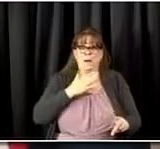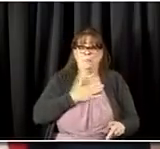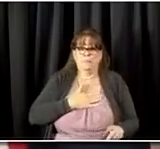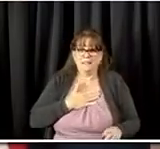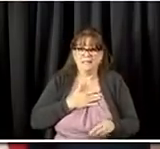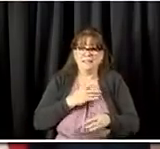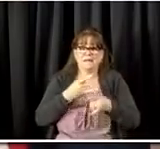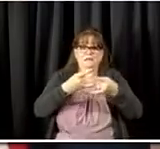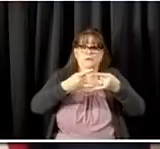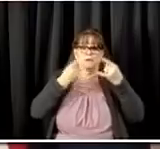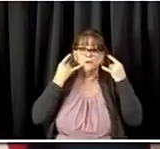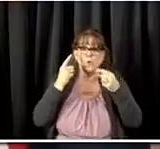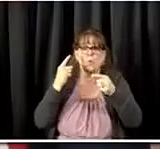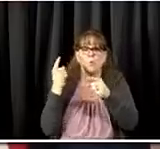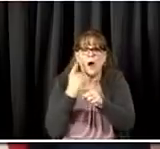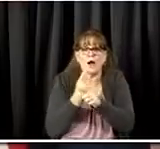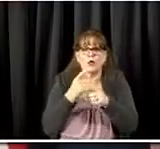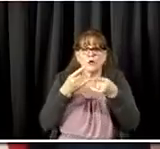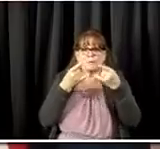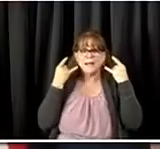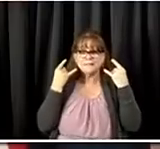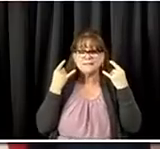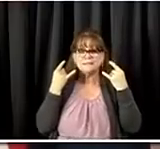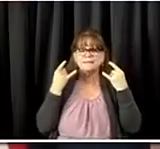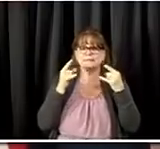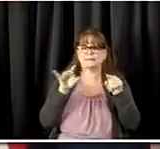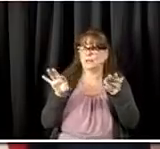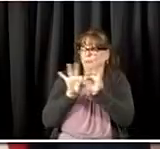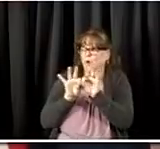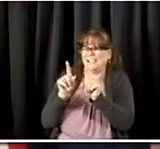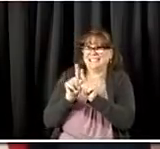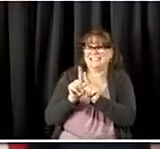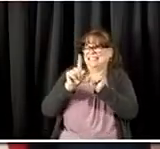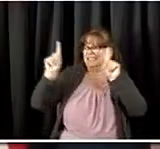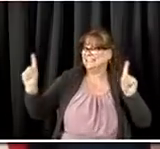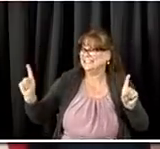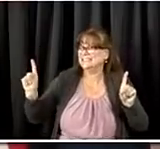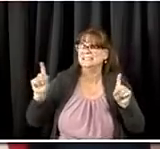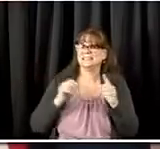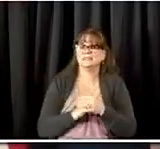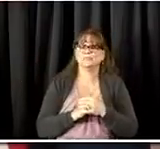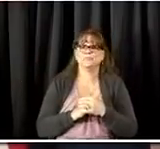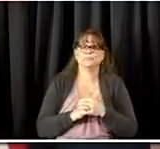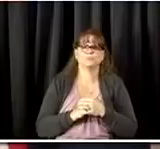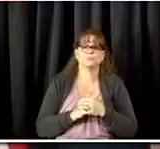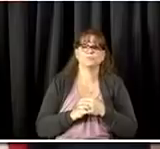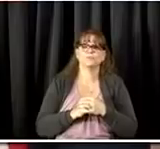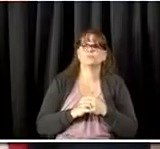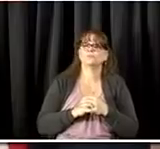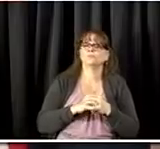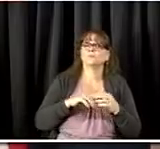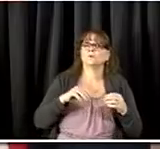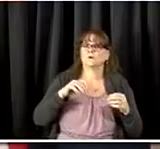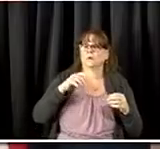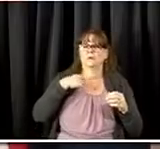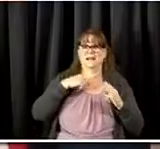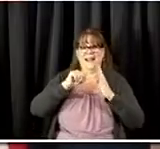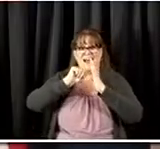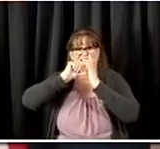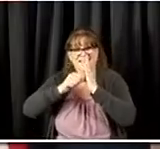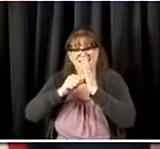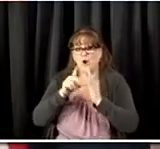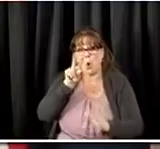those. Try to have as much distance between you and other people as possible. You know that hospital capacity is our key indicator in this